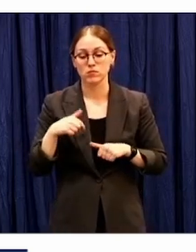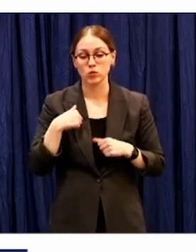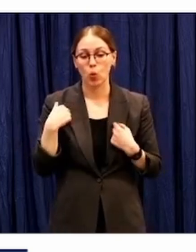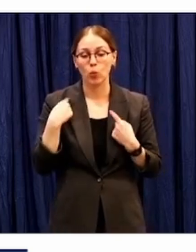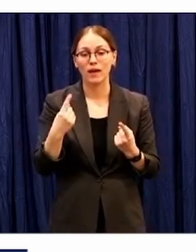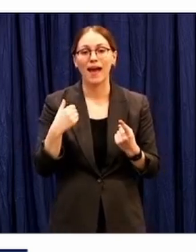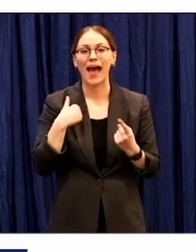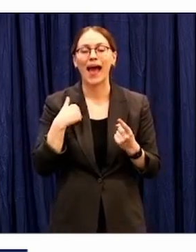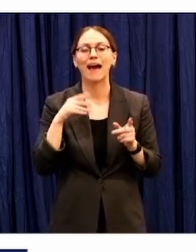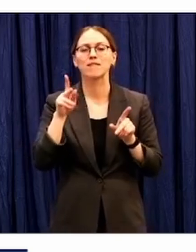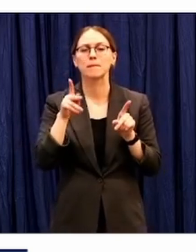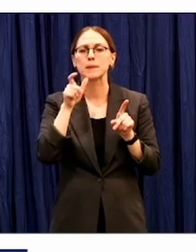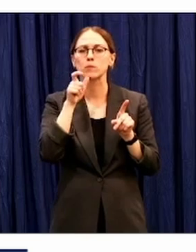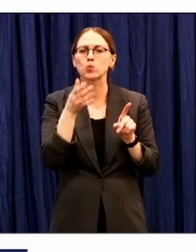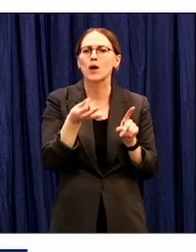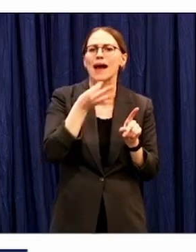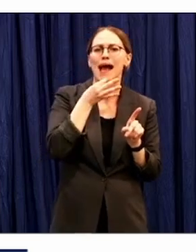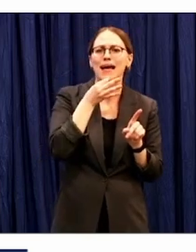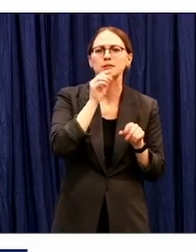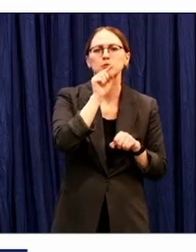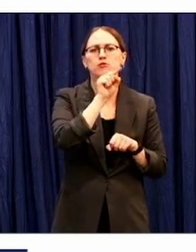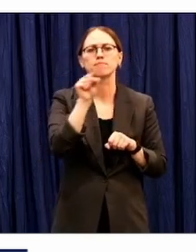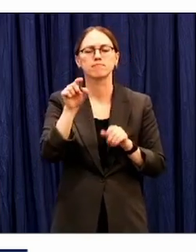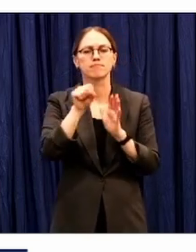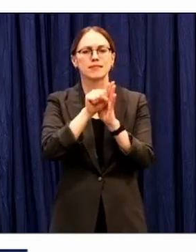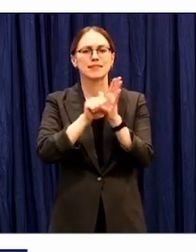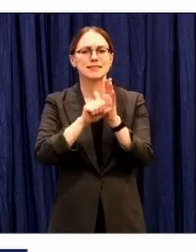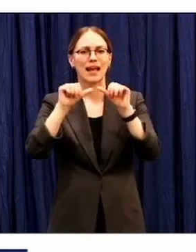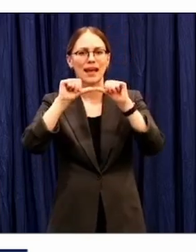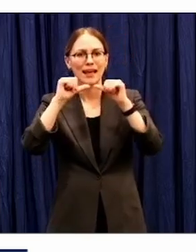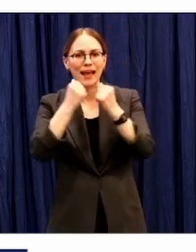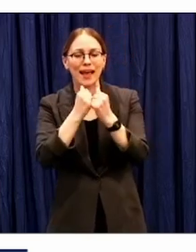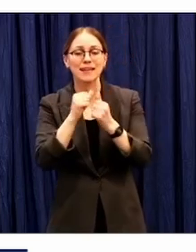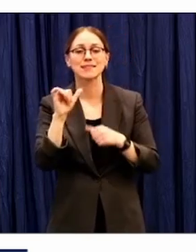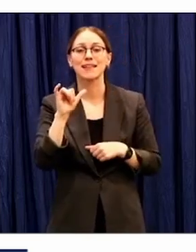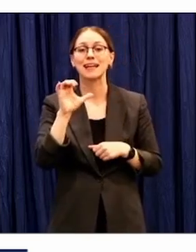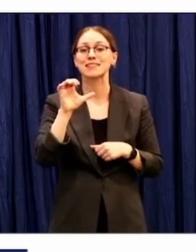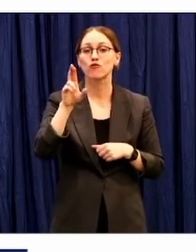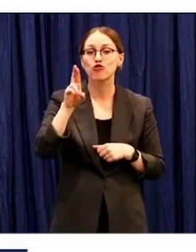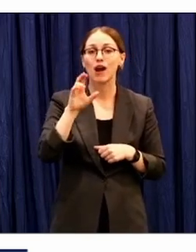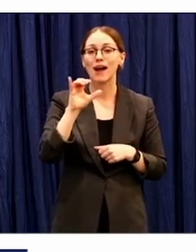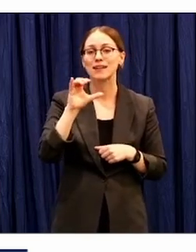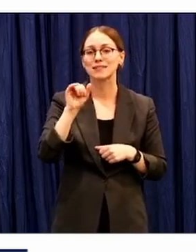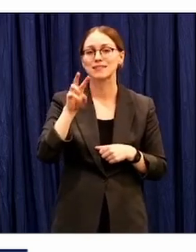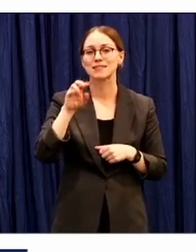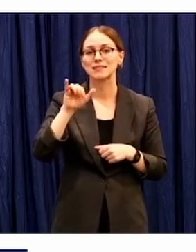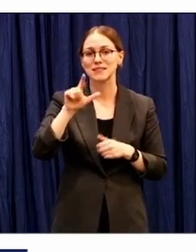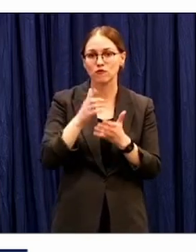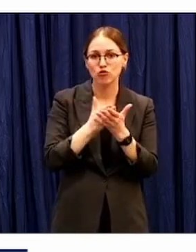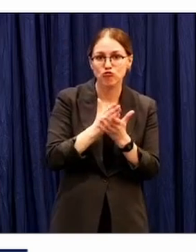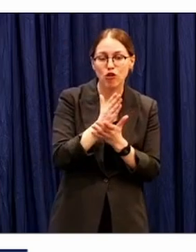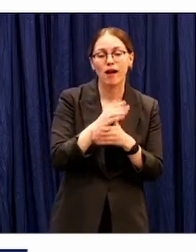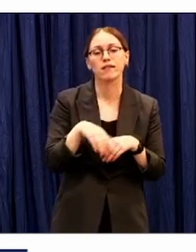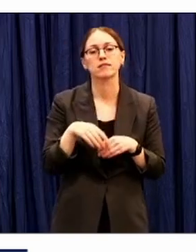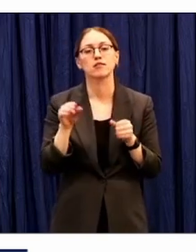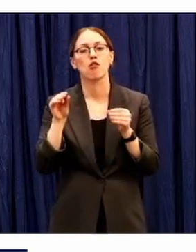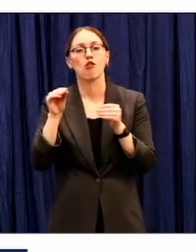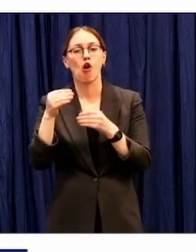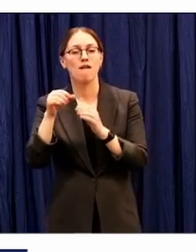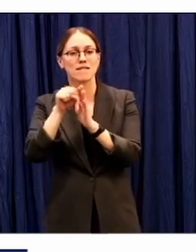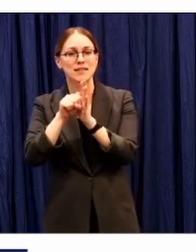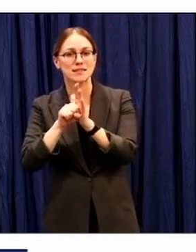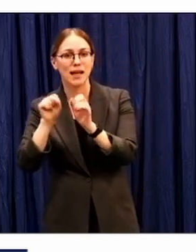subject matter experts across various state agencies such as Civil Rights, Office of State Employer,